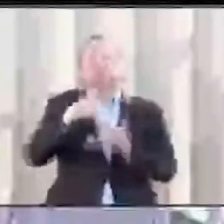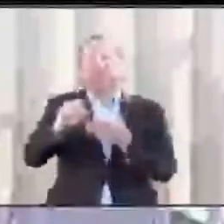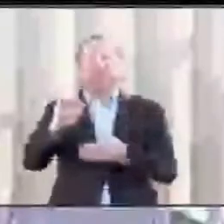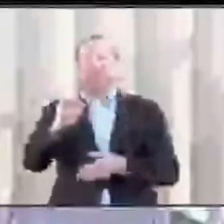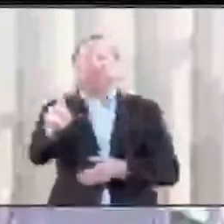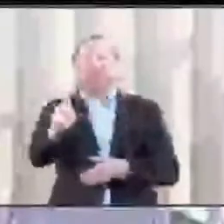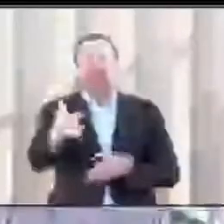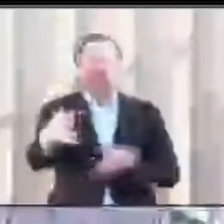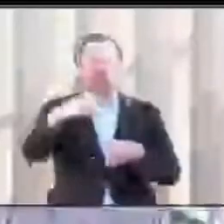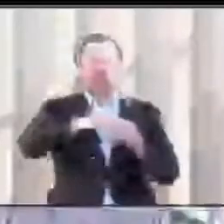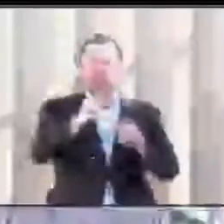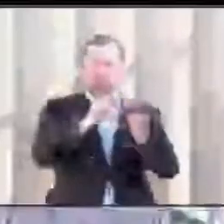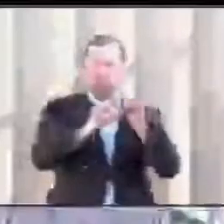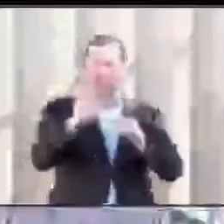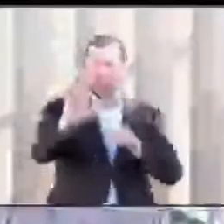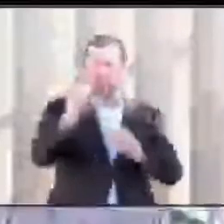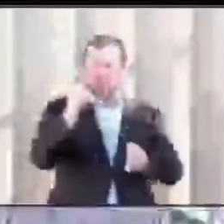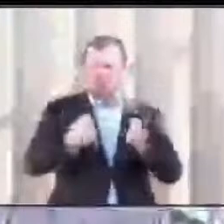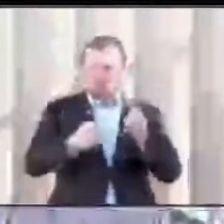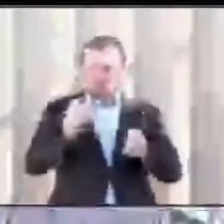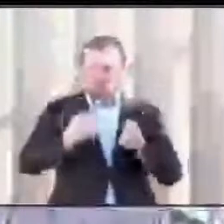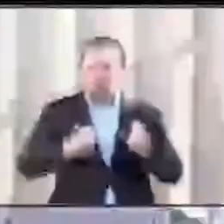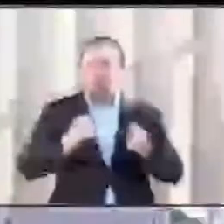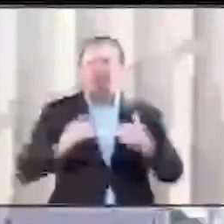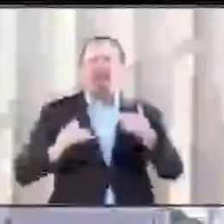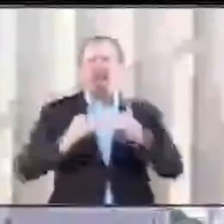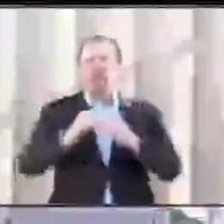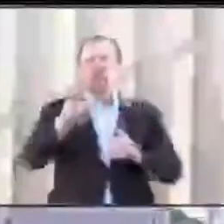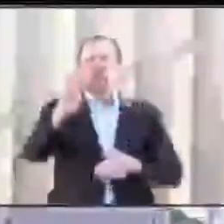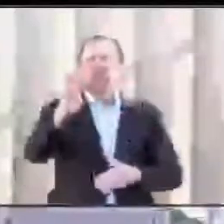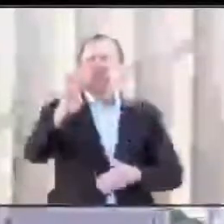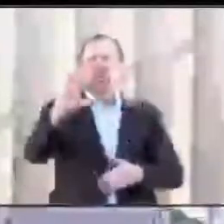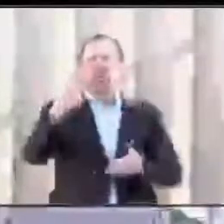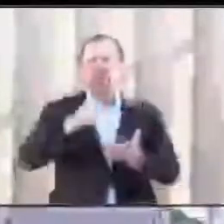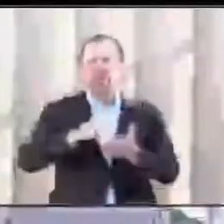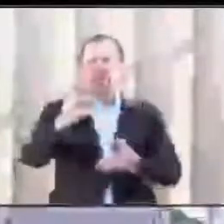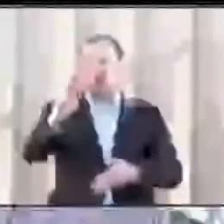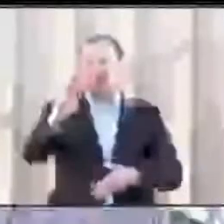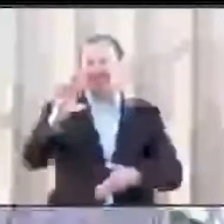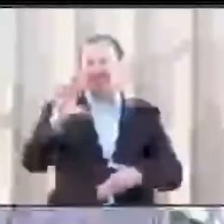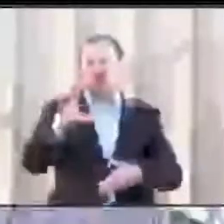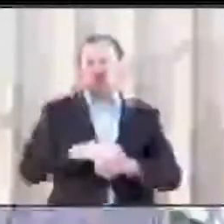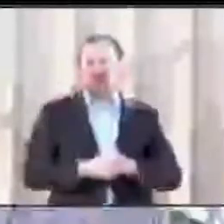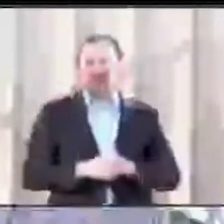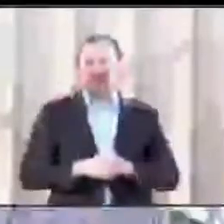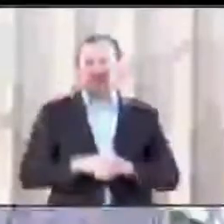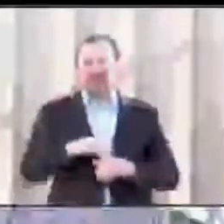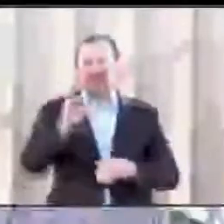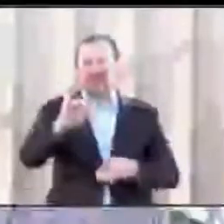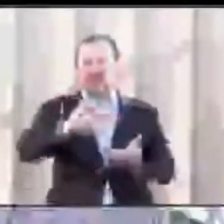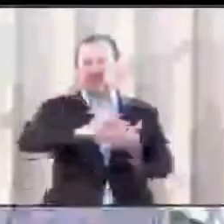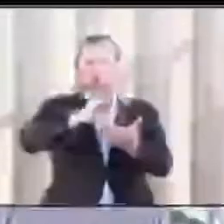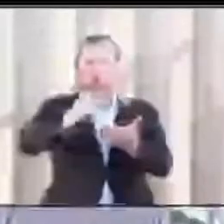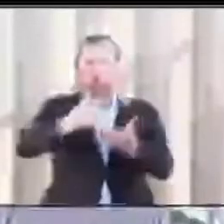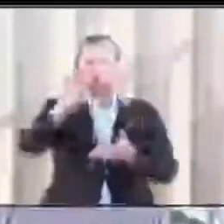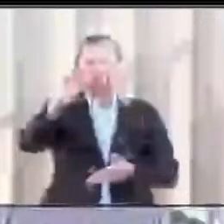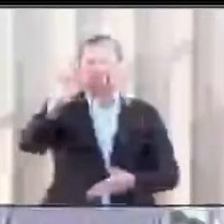including replacing your car, up to another $43,600. And that is a total of